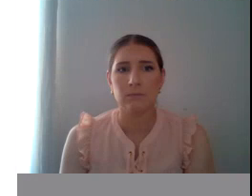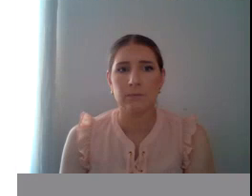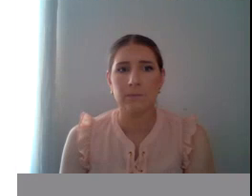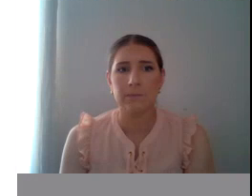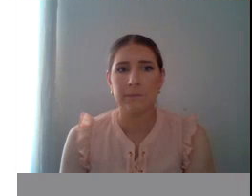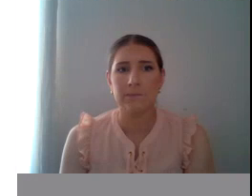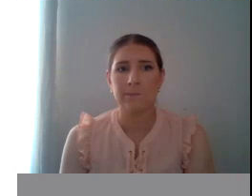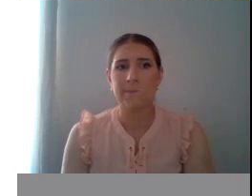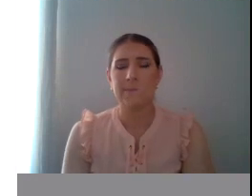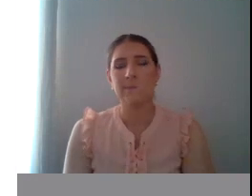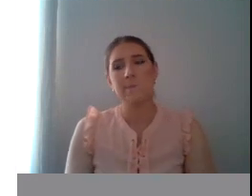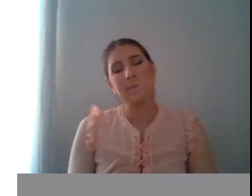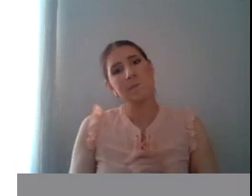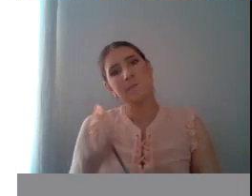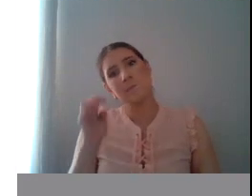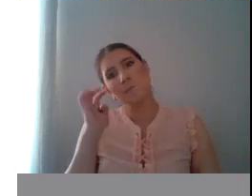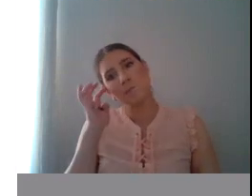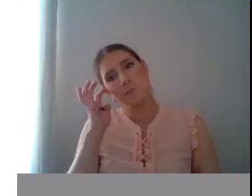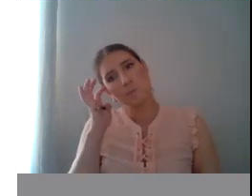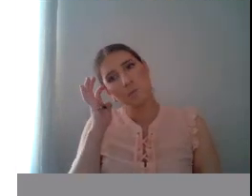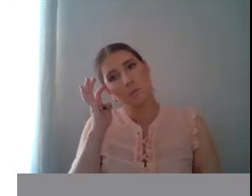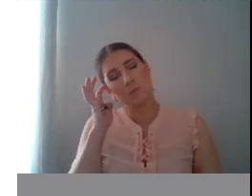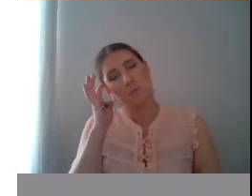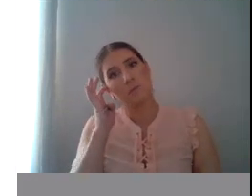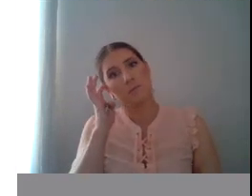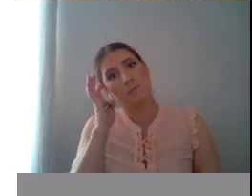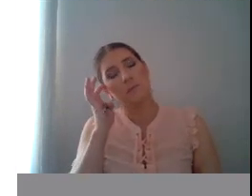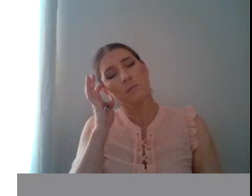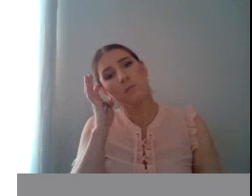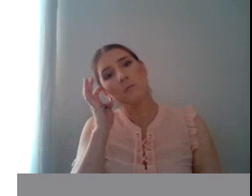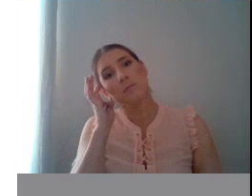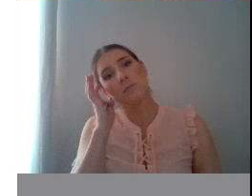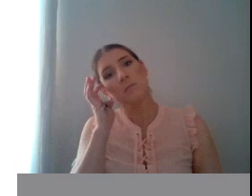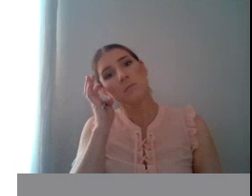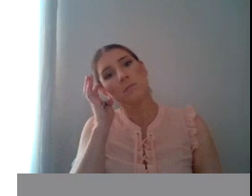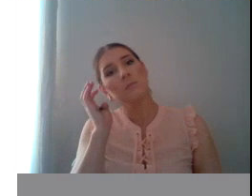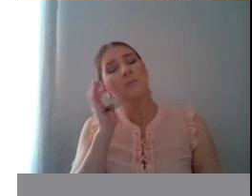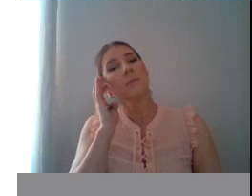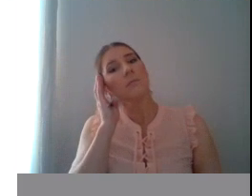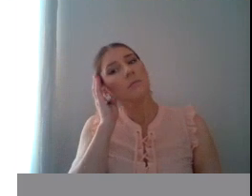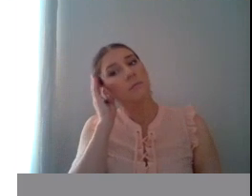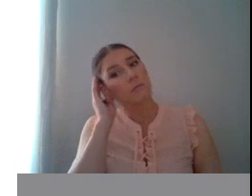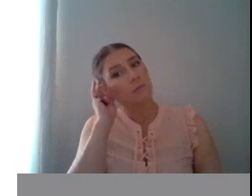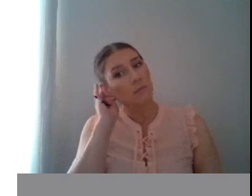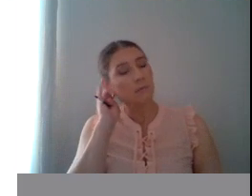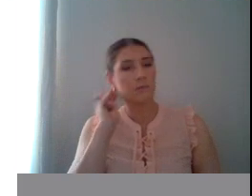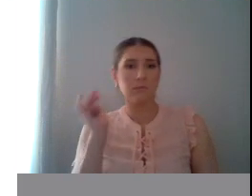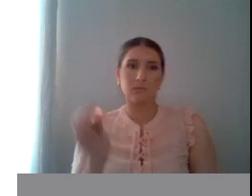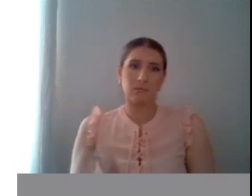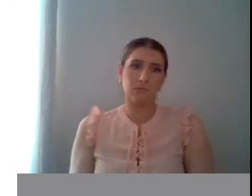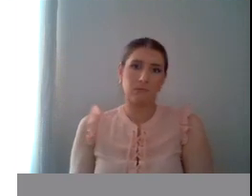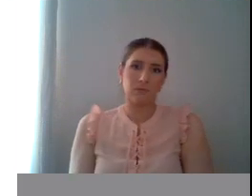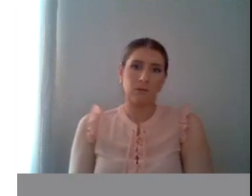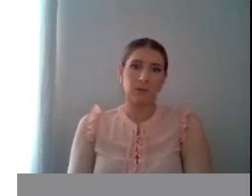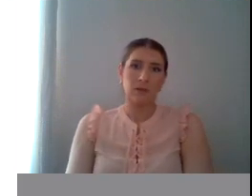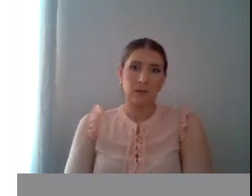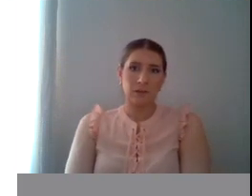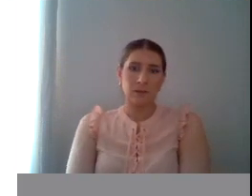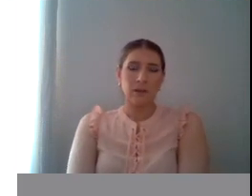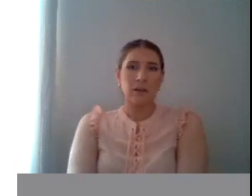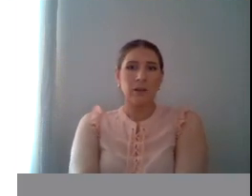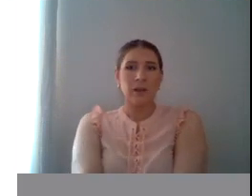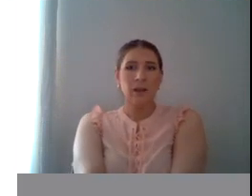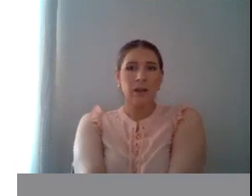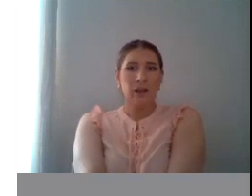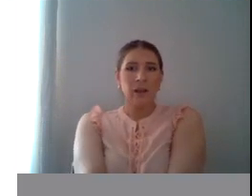that pregnancy is a time, which we really need to target in terms of making sure that women quit smoking, because that's where, they